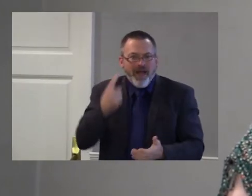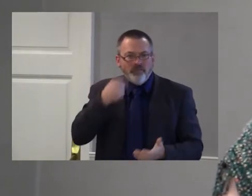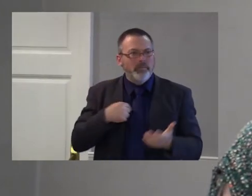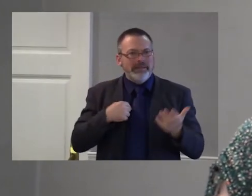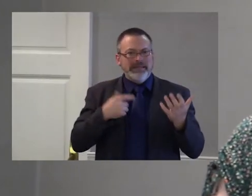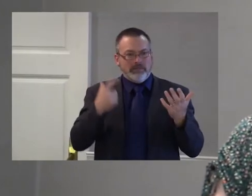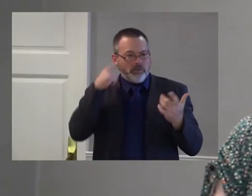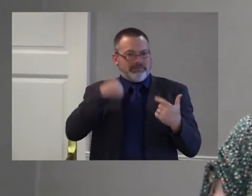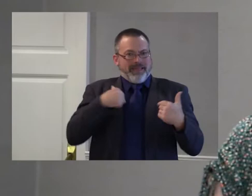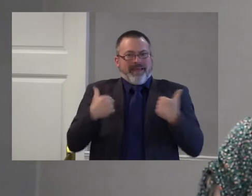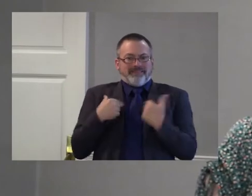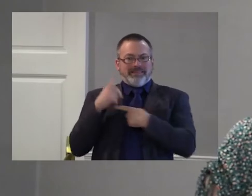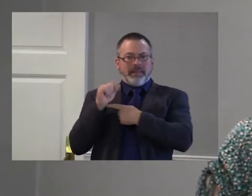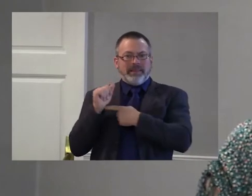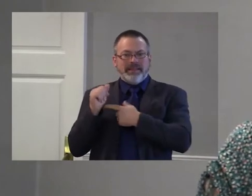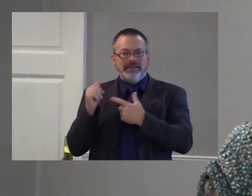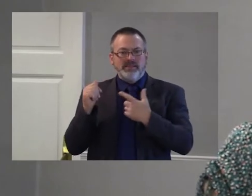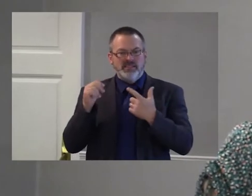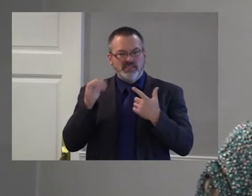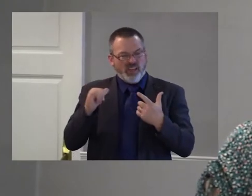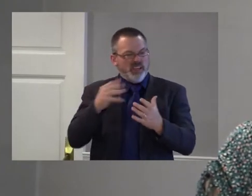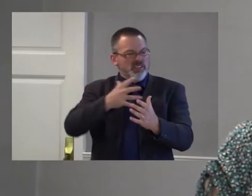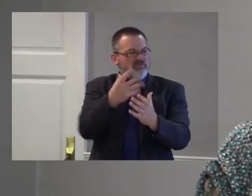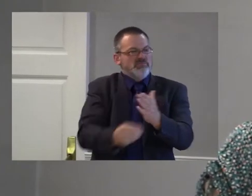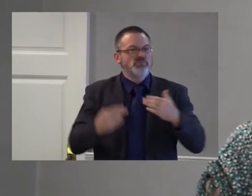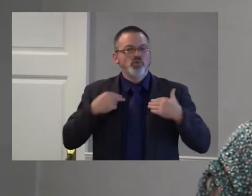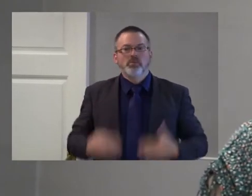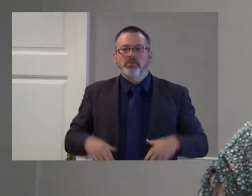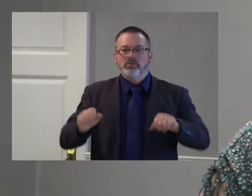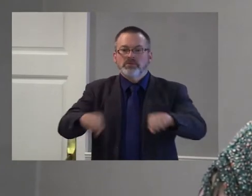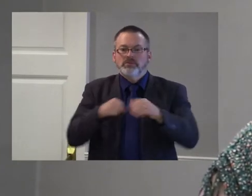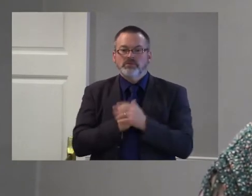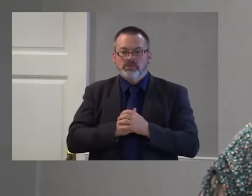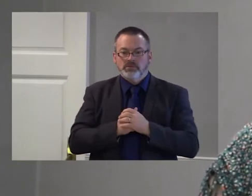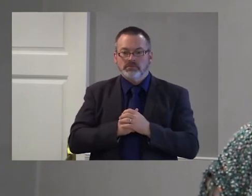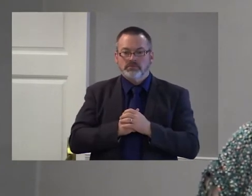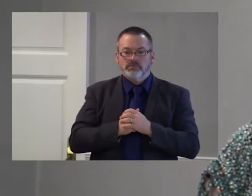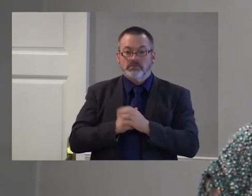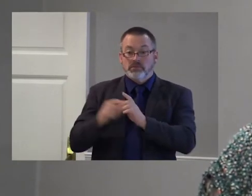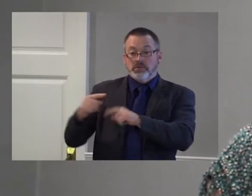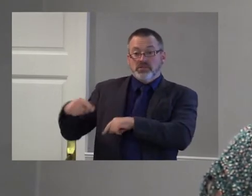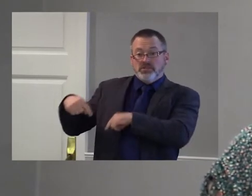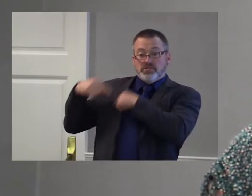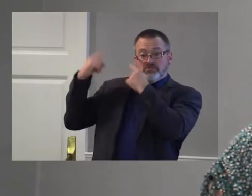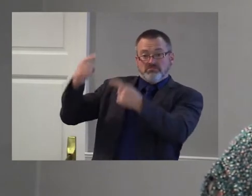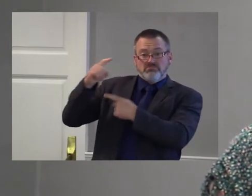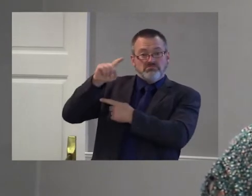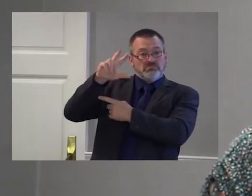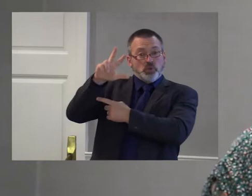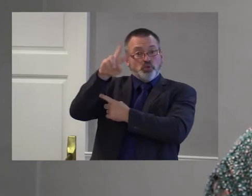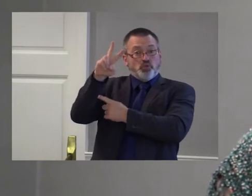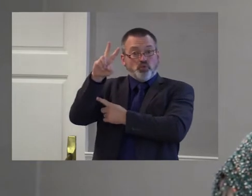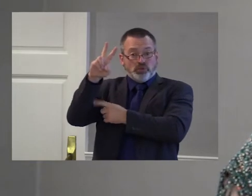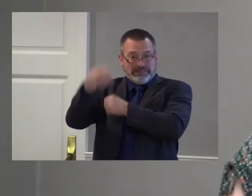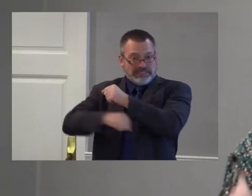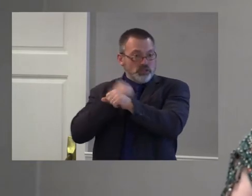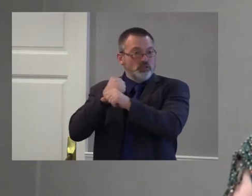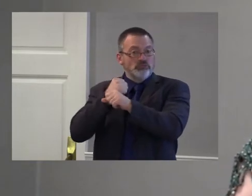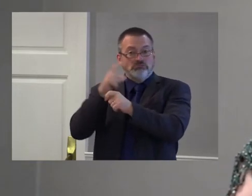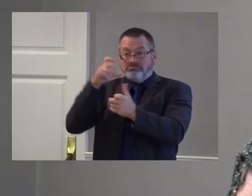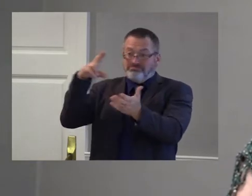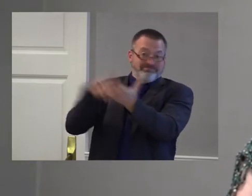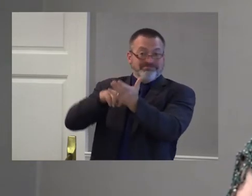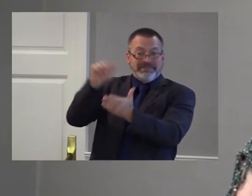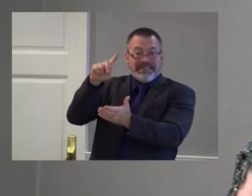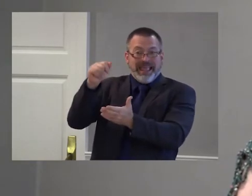potential. When George Bush signed the ADA, he famously said, quote, "Let the shameful wall of exclusion finally come tumbling